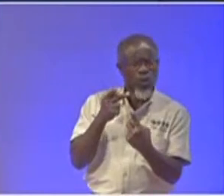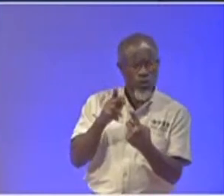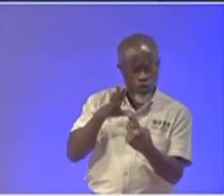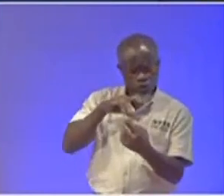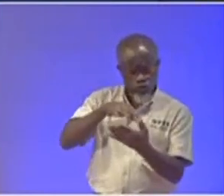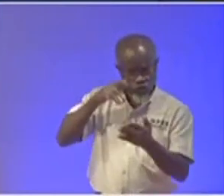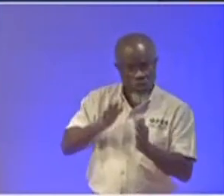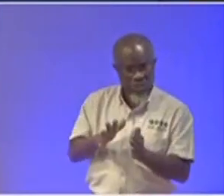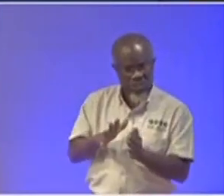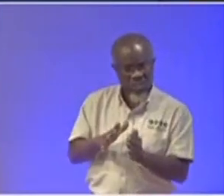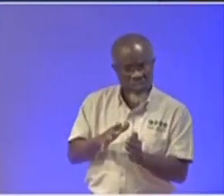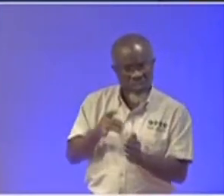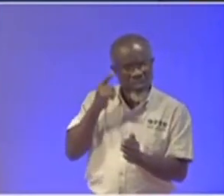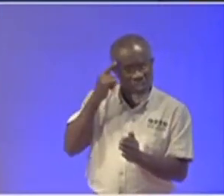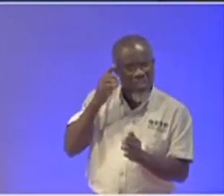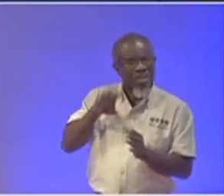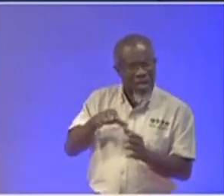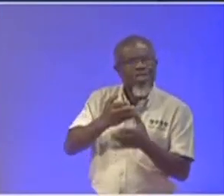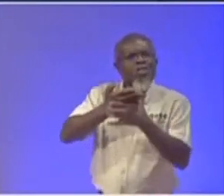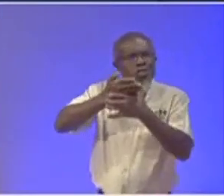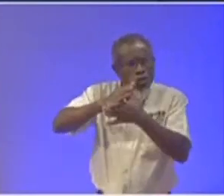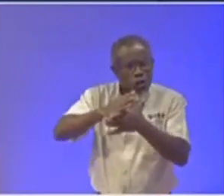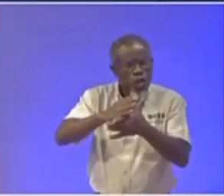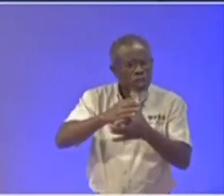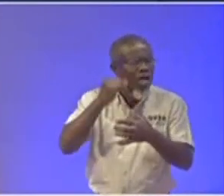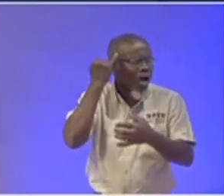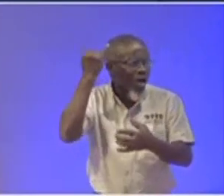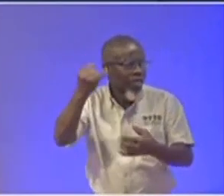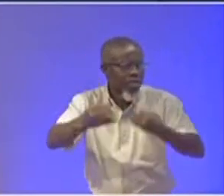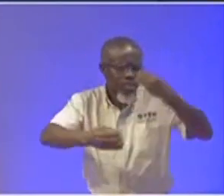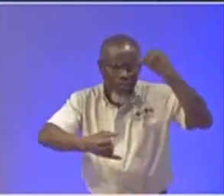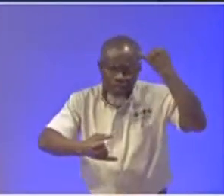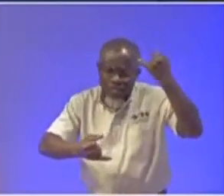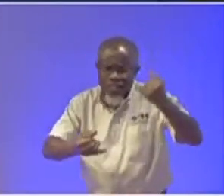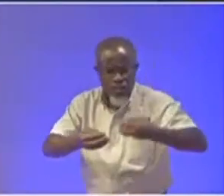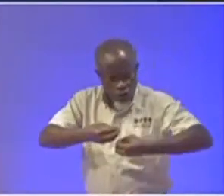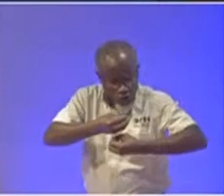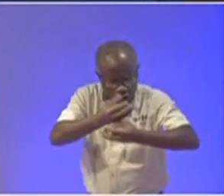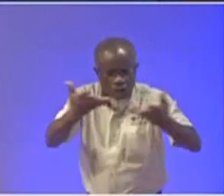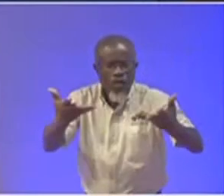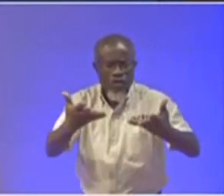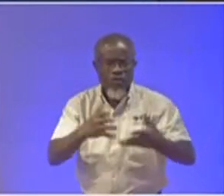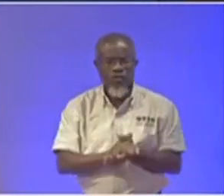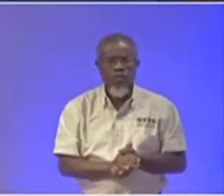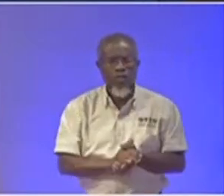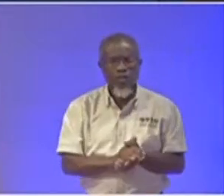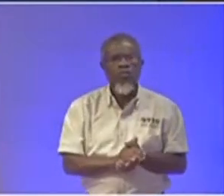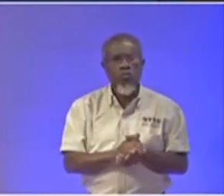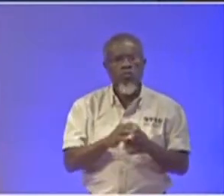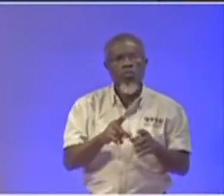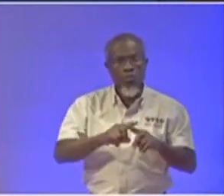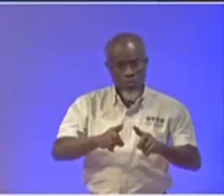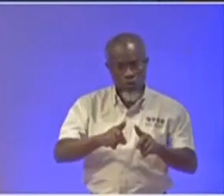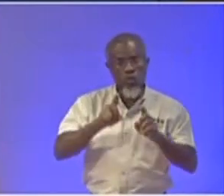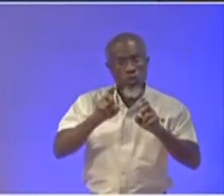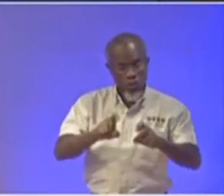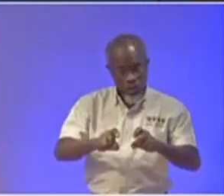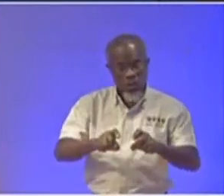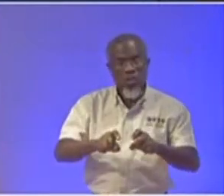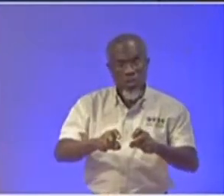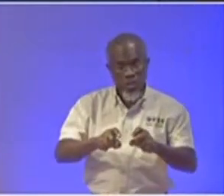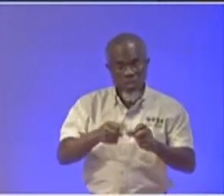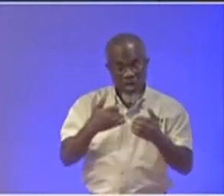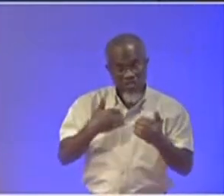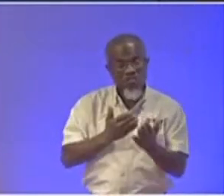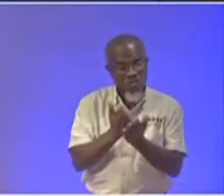this voice, of course, responsibility. You know, we talk about students' rights, but we must accompany it with responsibility.